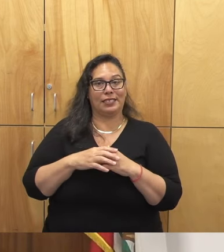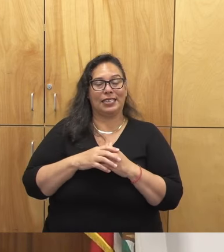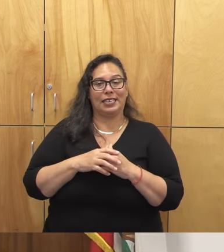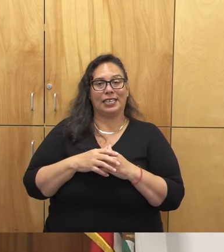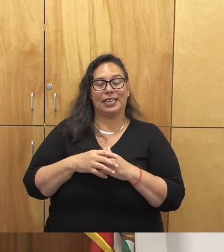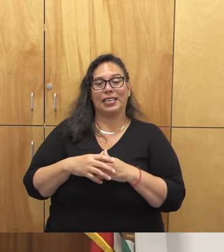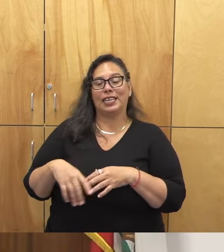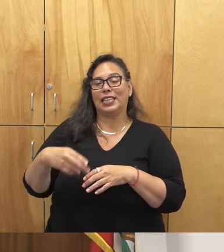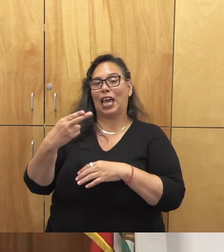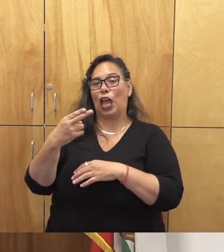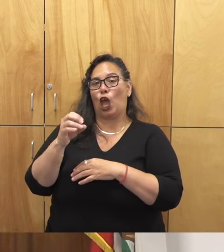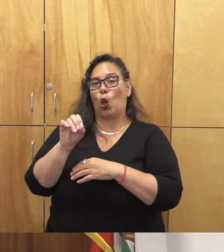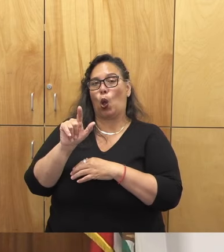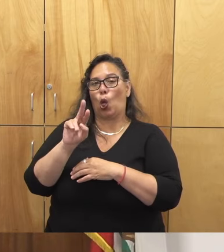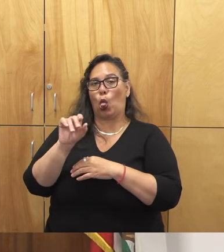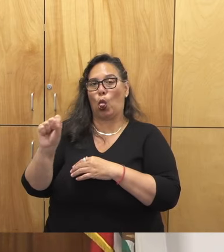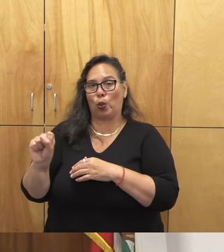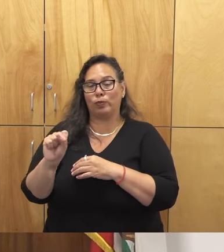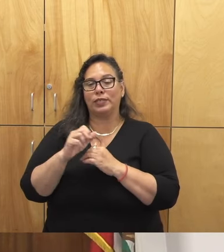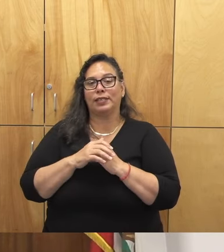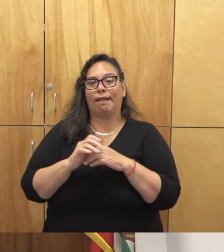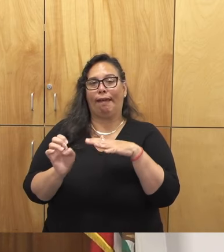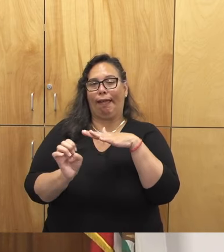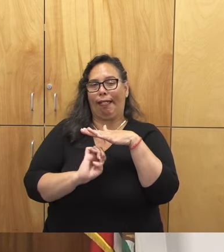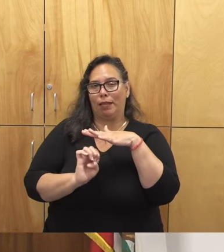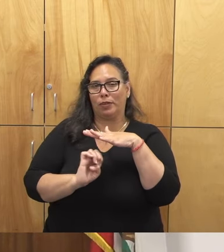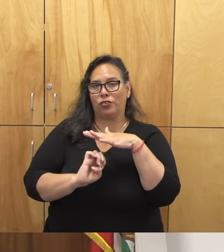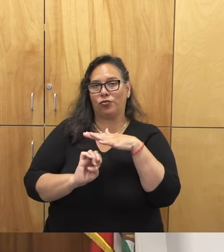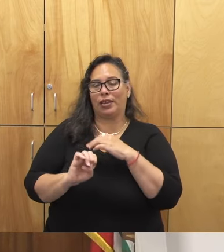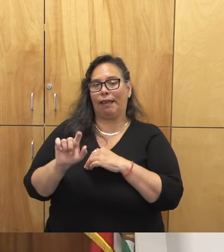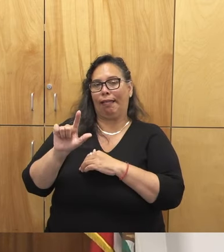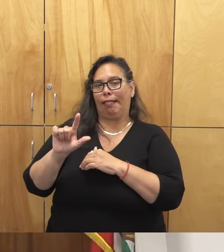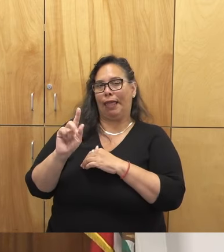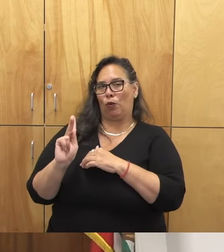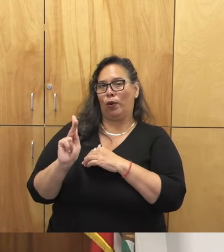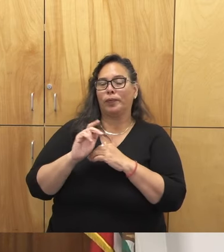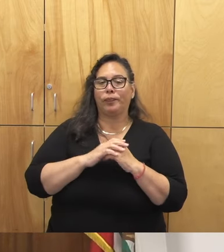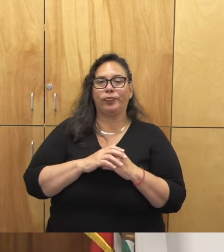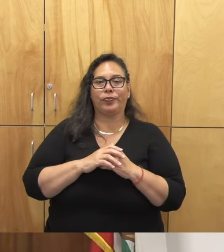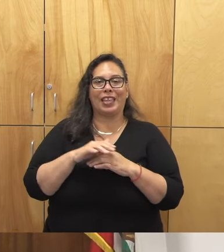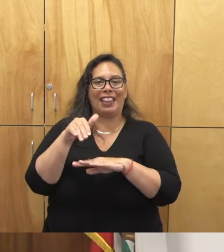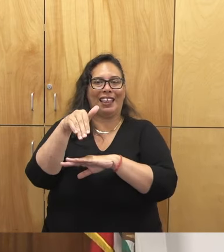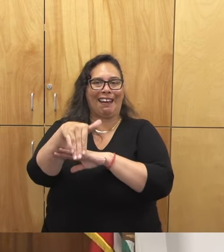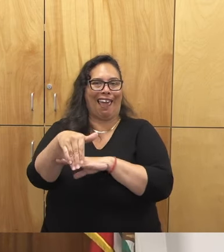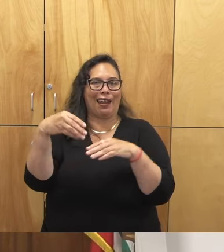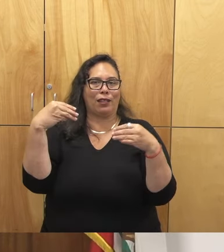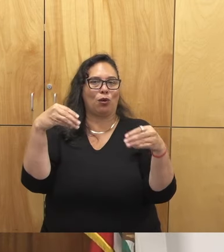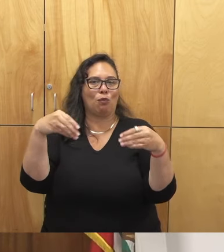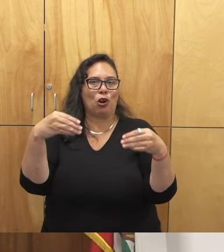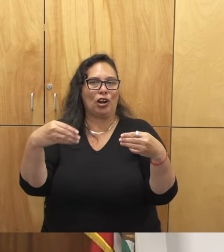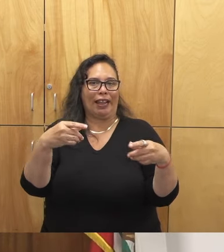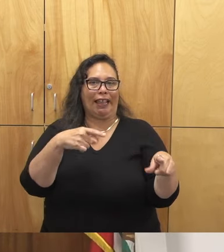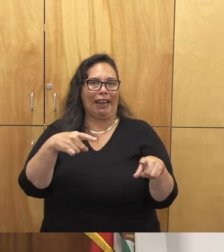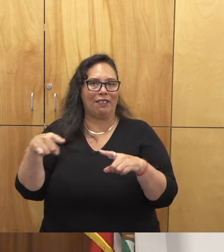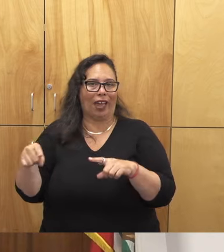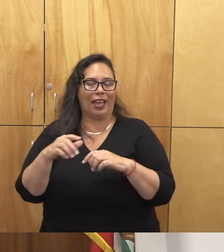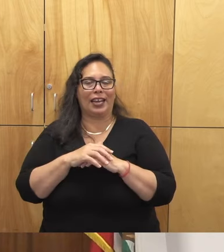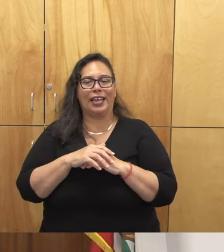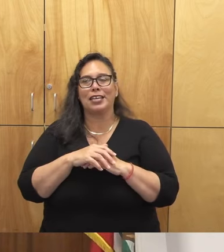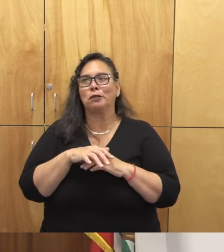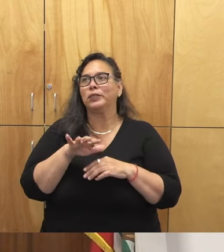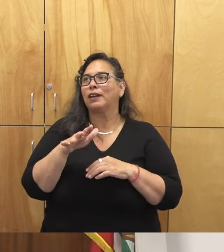Holmes Elementary in Lakewood. And they had a night at the market event, and it was kind